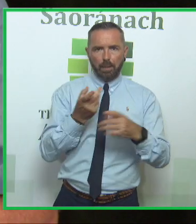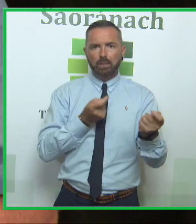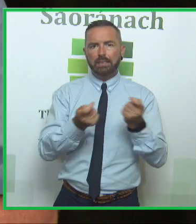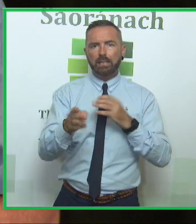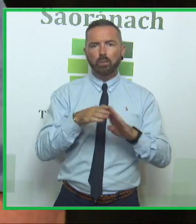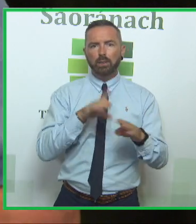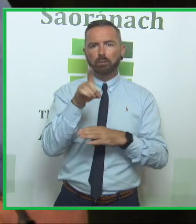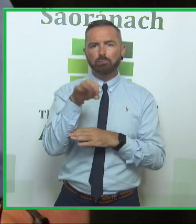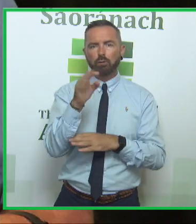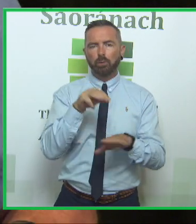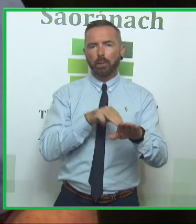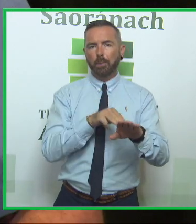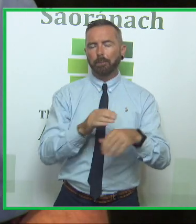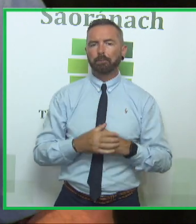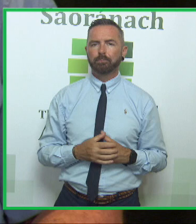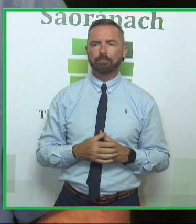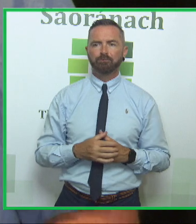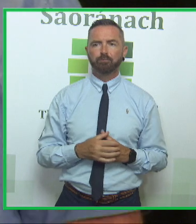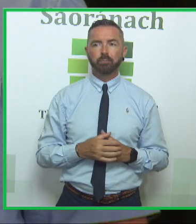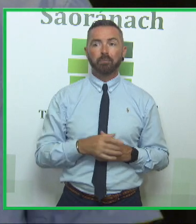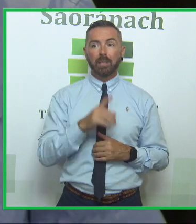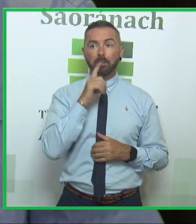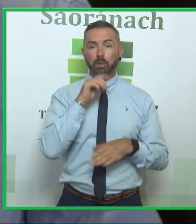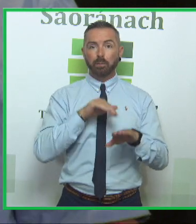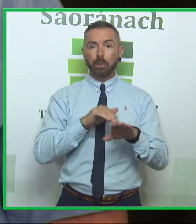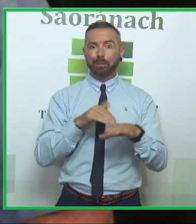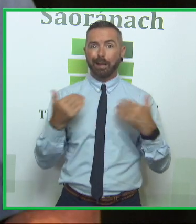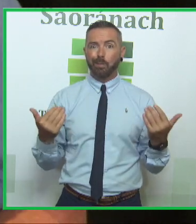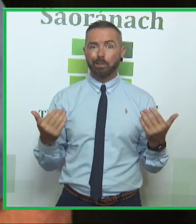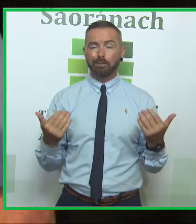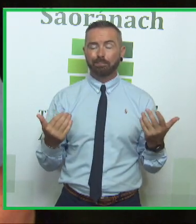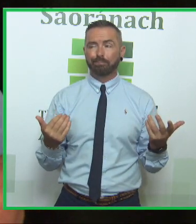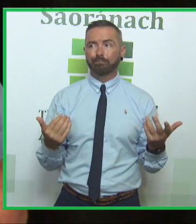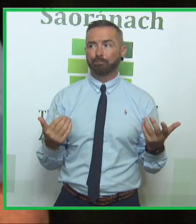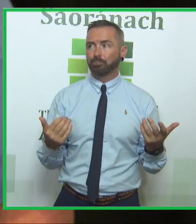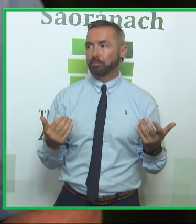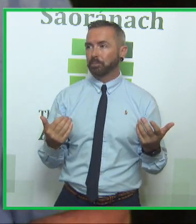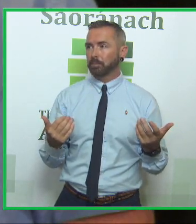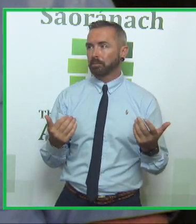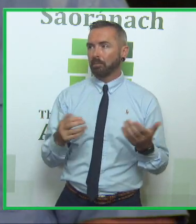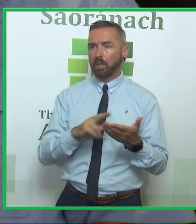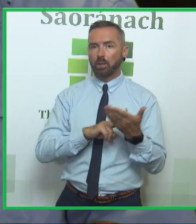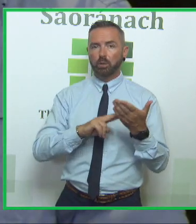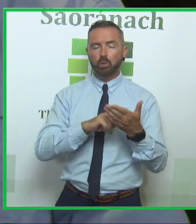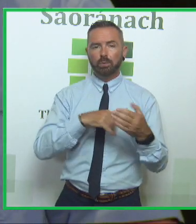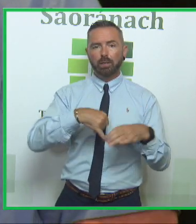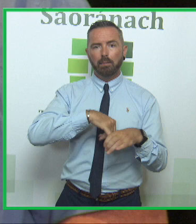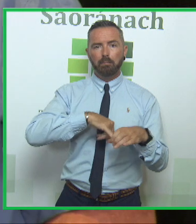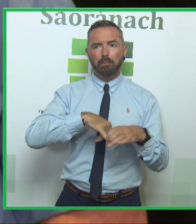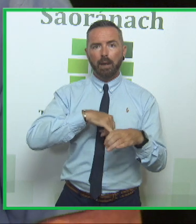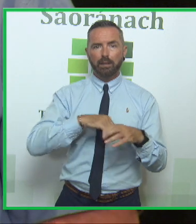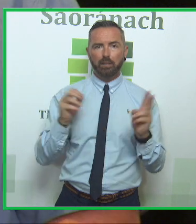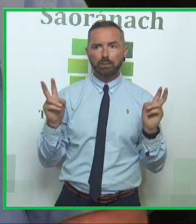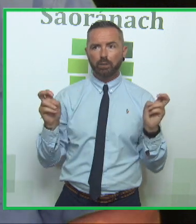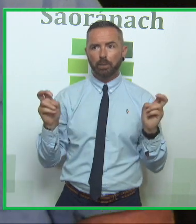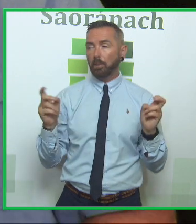the drug problem. And but the problem is that using the I suppose a medical analogy.